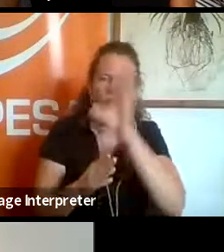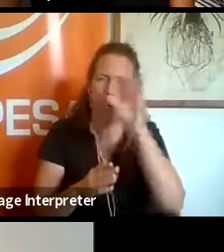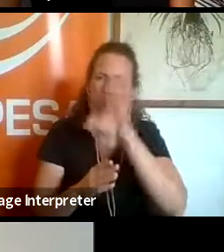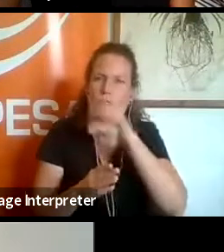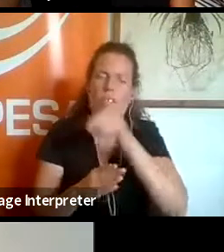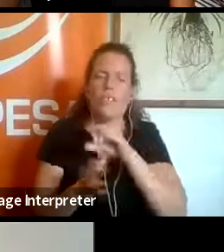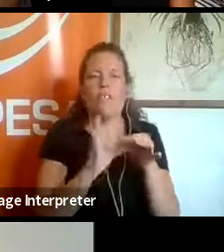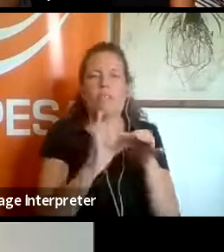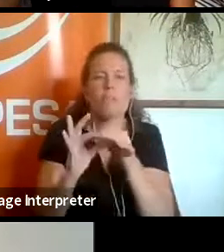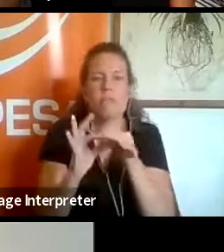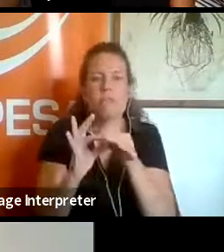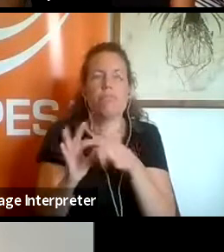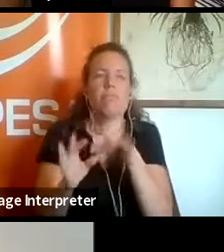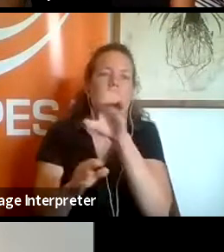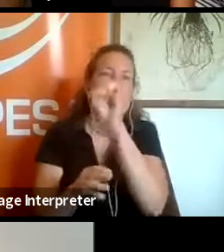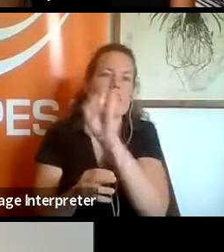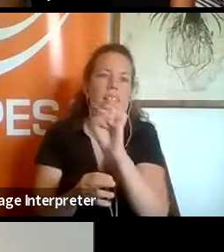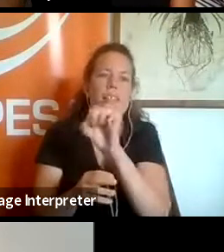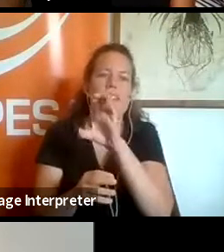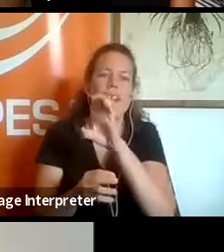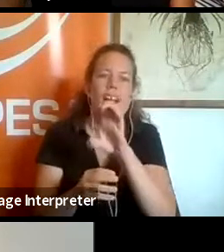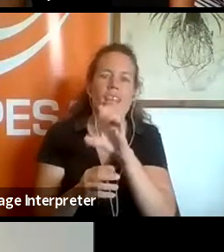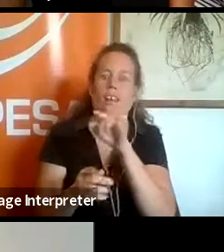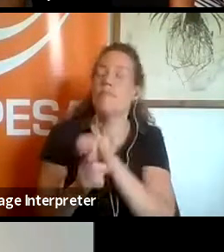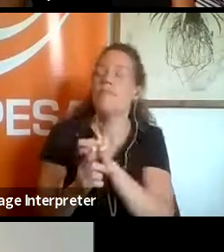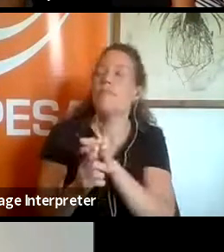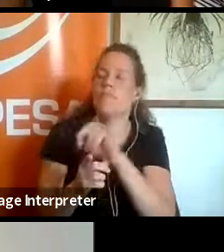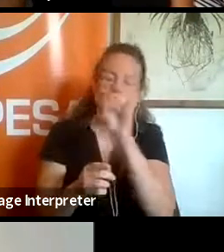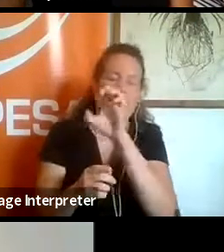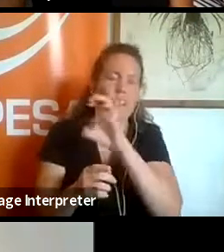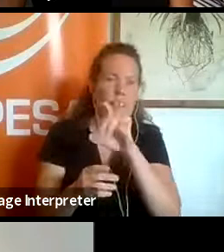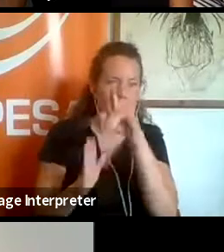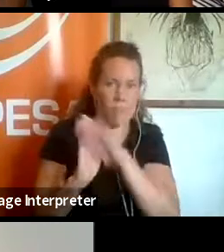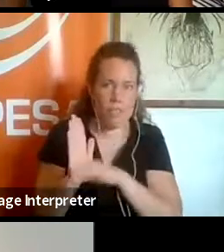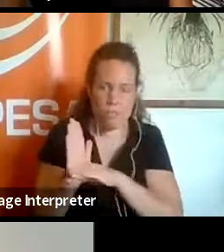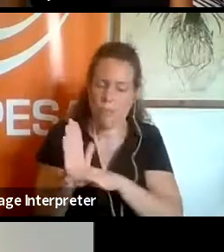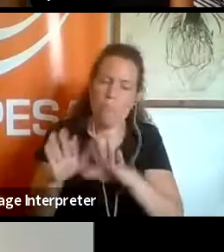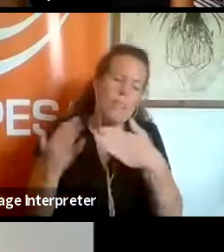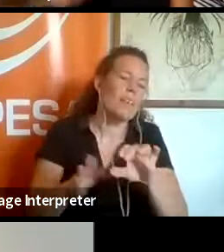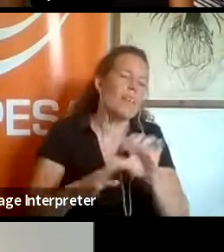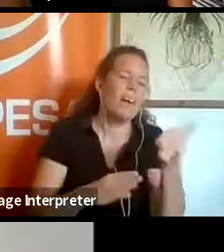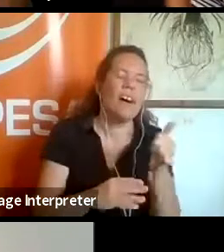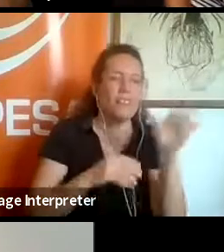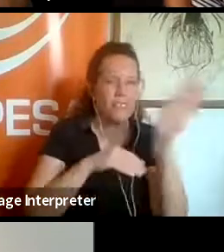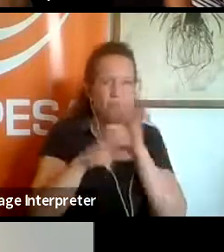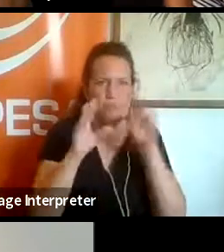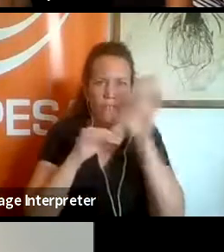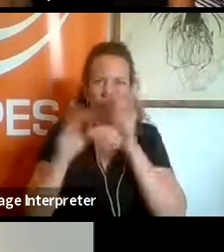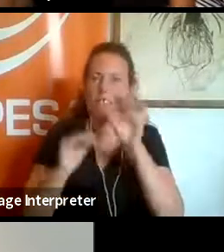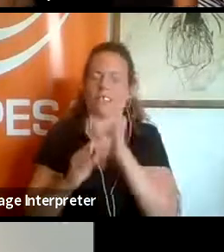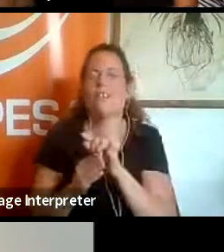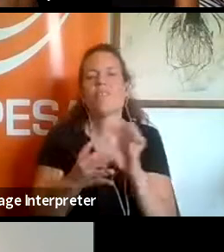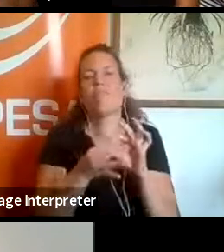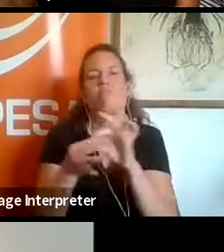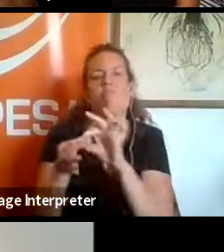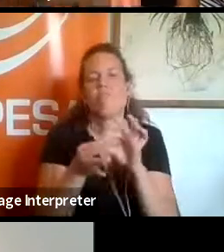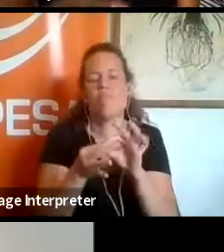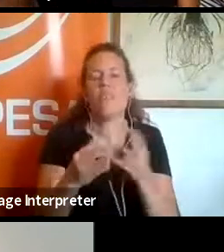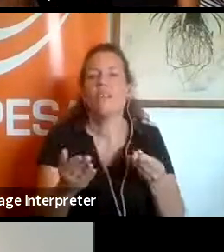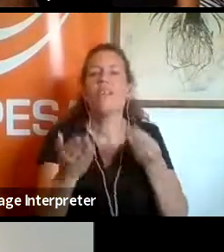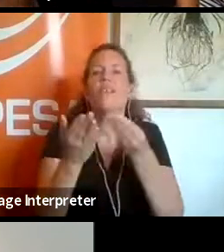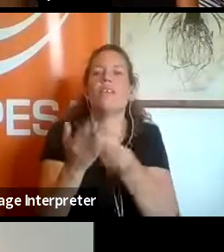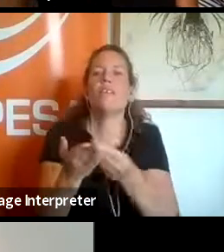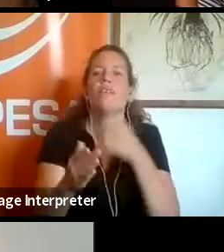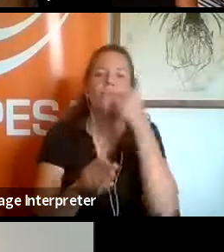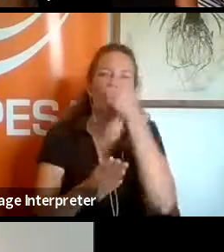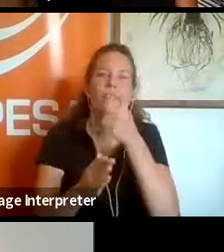Santa Clara principles and their need for revision, as well as any observations he has about the inputs from Africa.